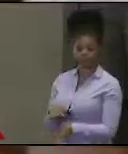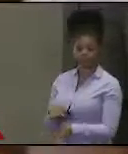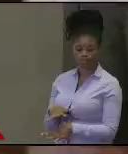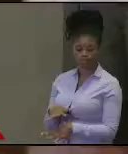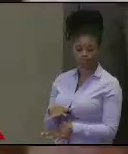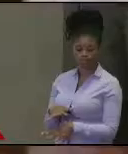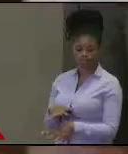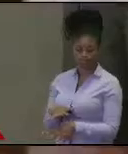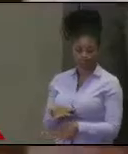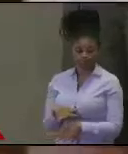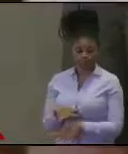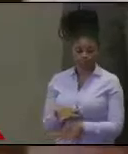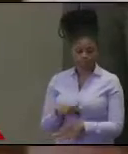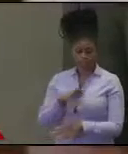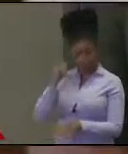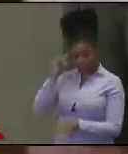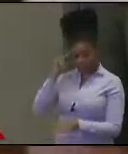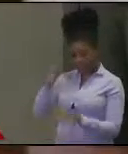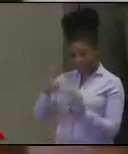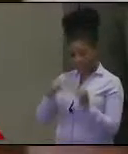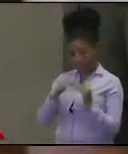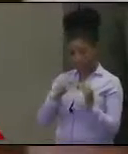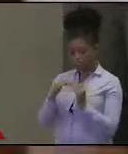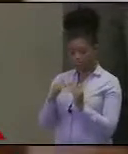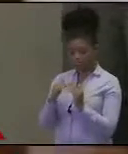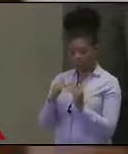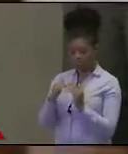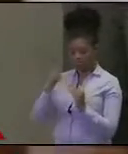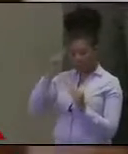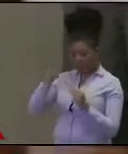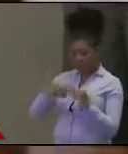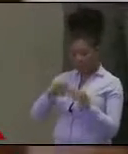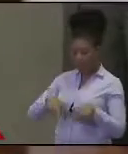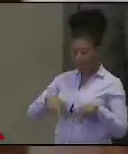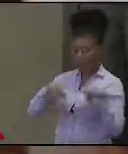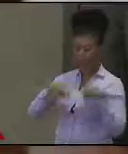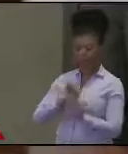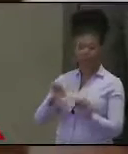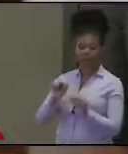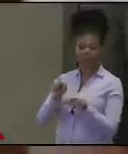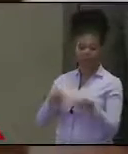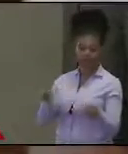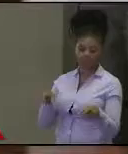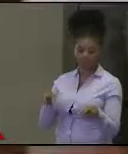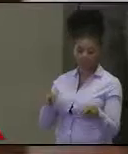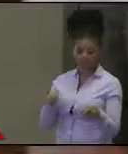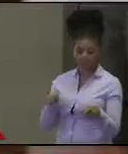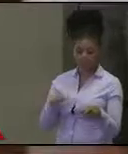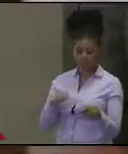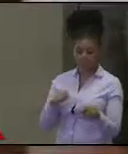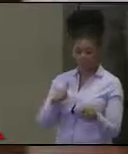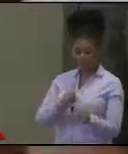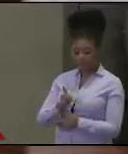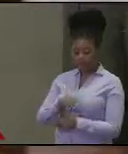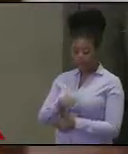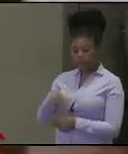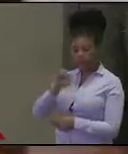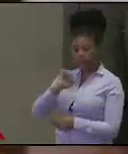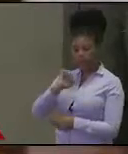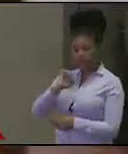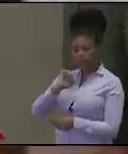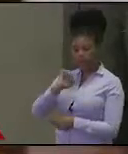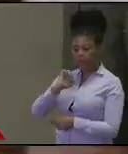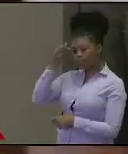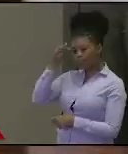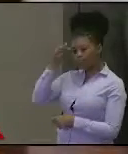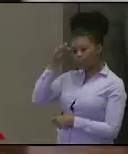Sungacinga ngezindlu. Cinga ngobomi babantu. So this is what our government seeks